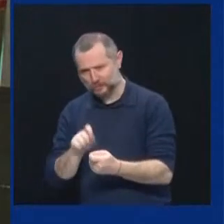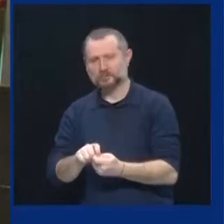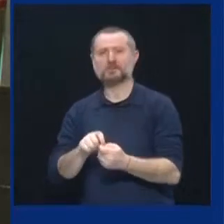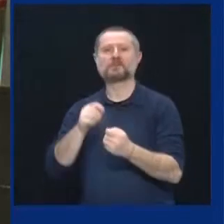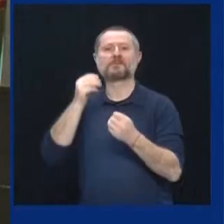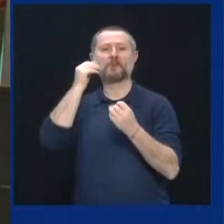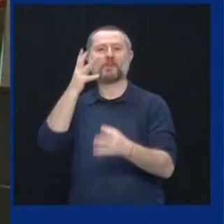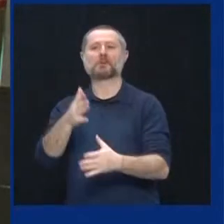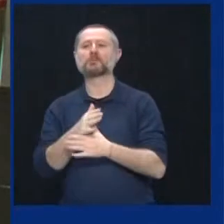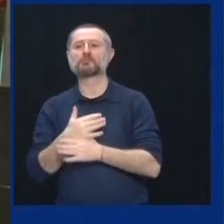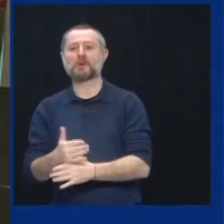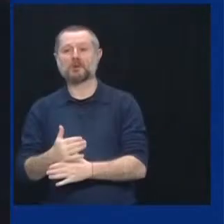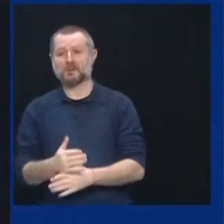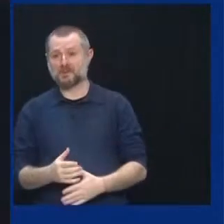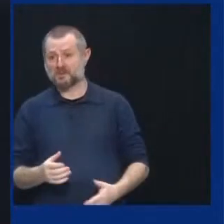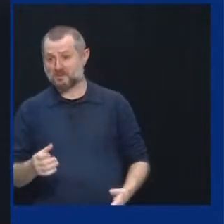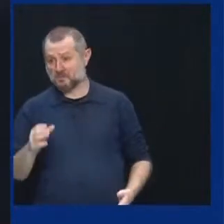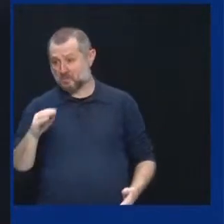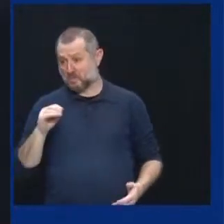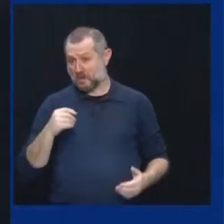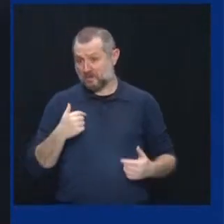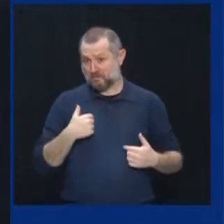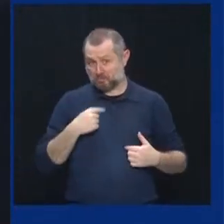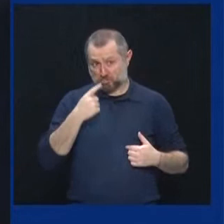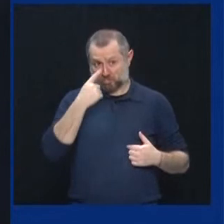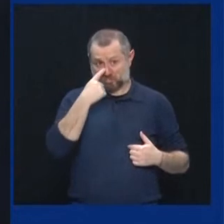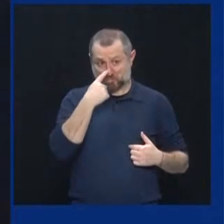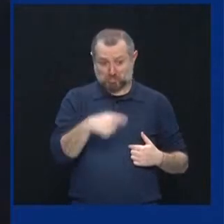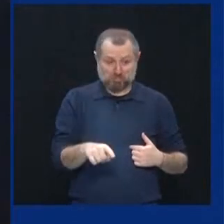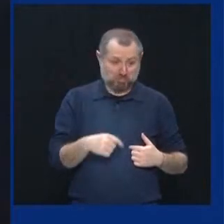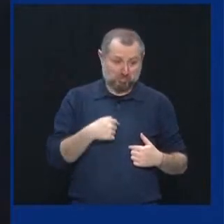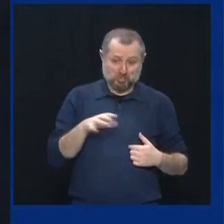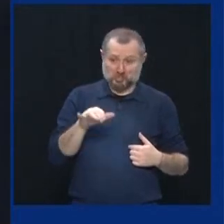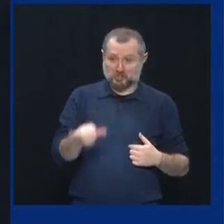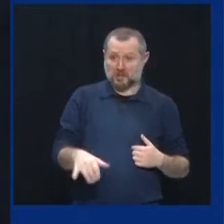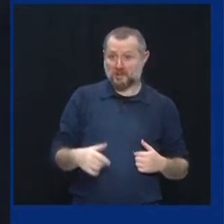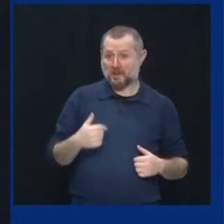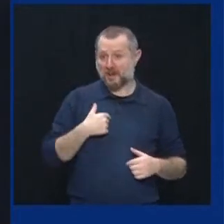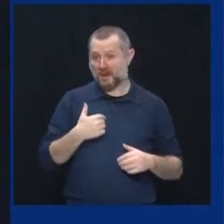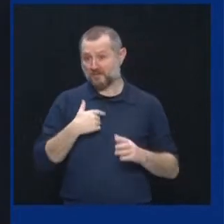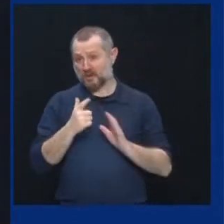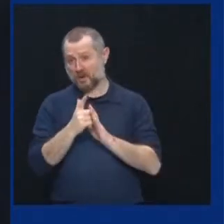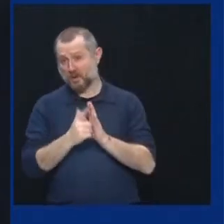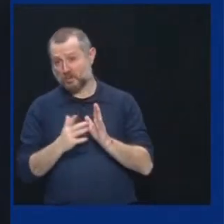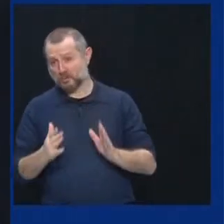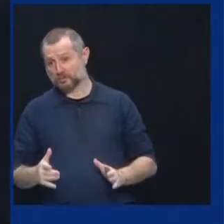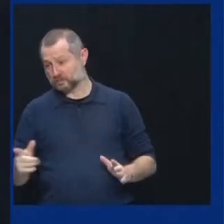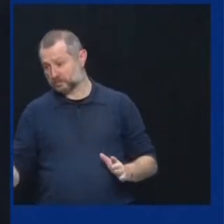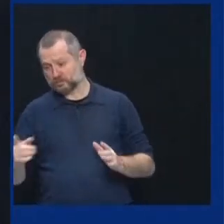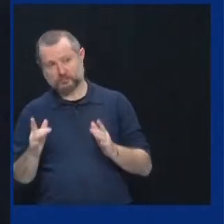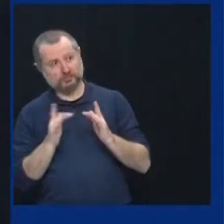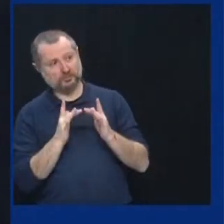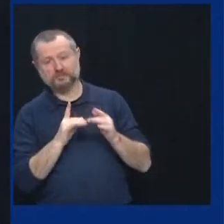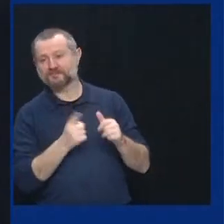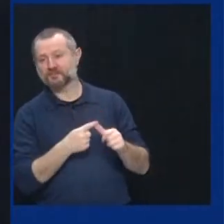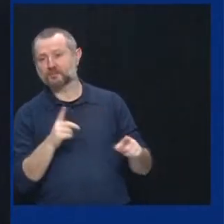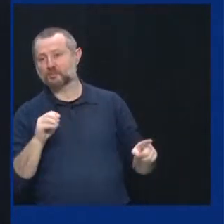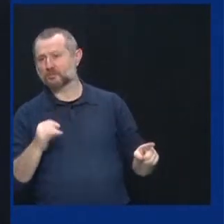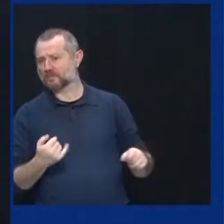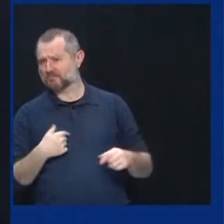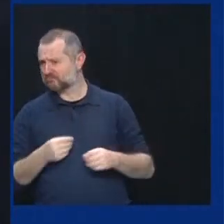Look, if I would have no problem with it, I would have to have the lawyers talk to DOJ, but I would have no problem with